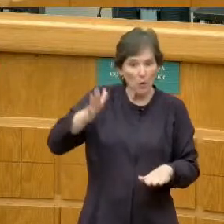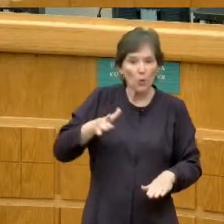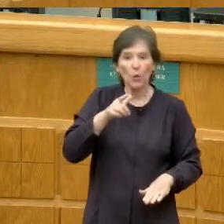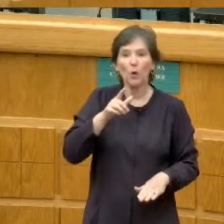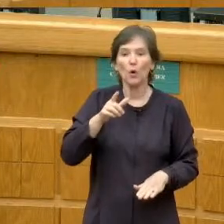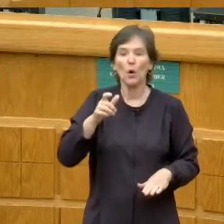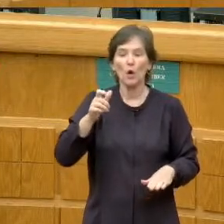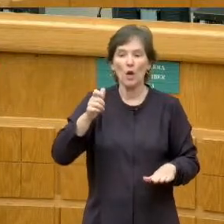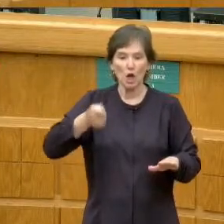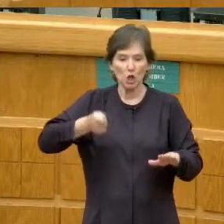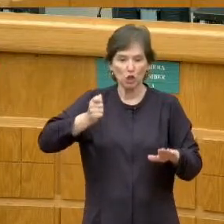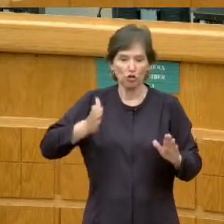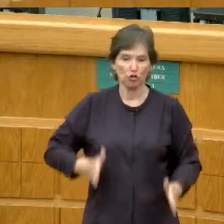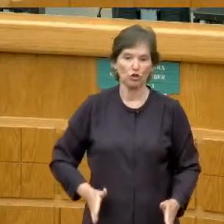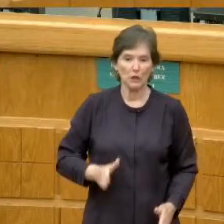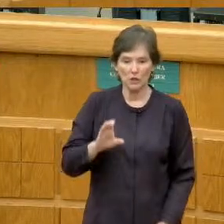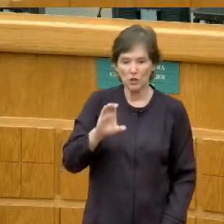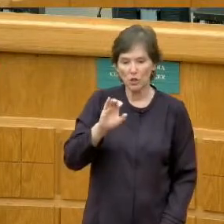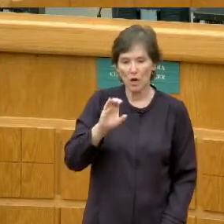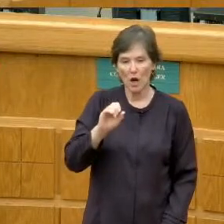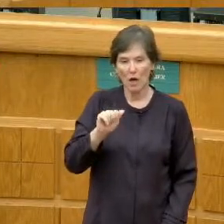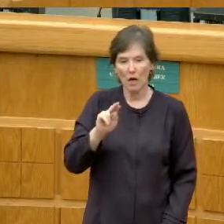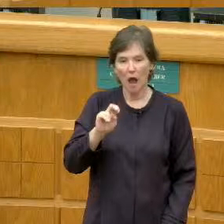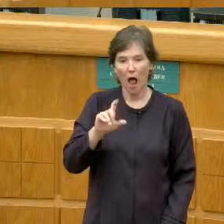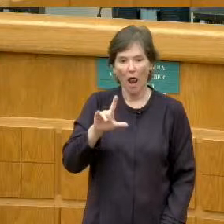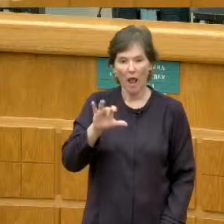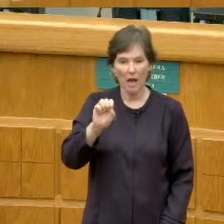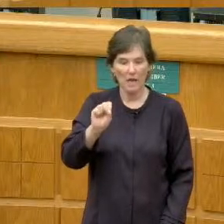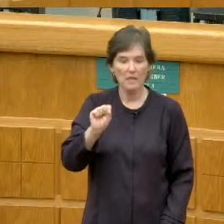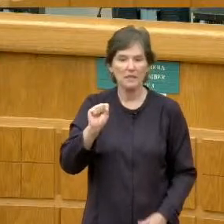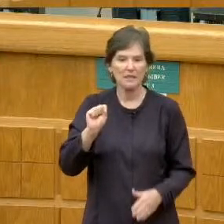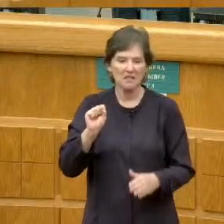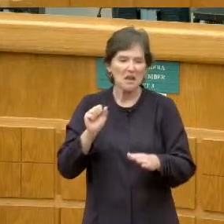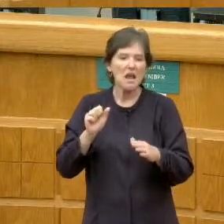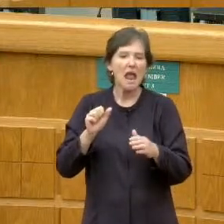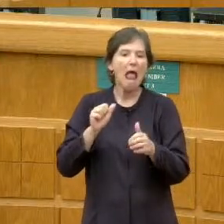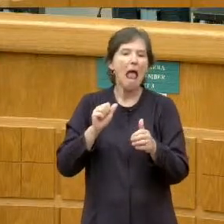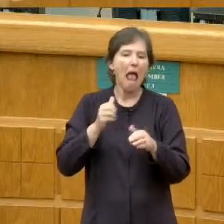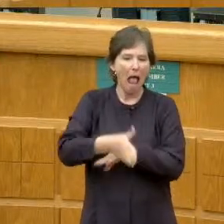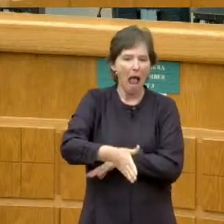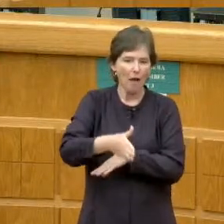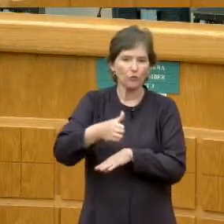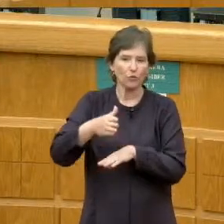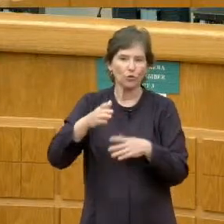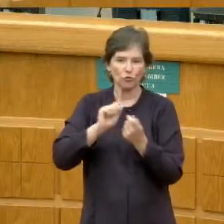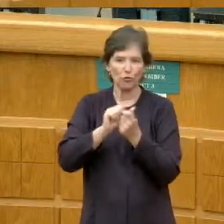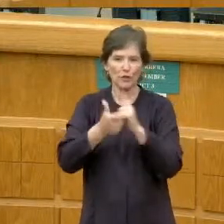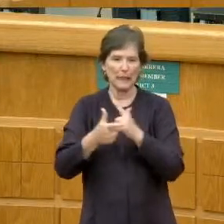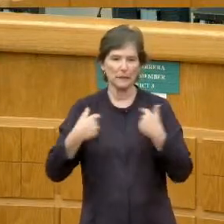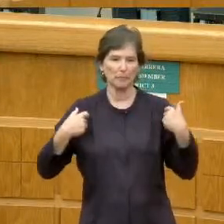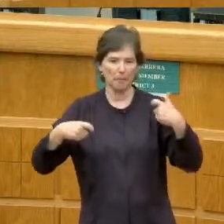and in the meantime, Gabby is going to translate into Spanish for the audience. Thank you.